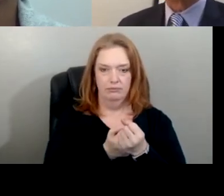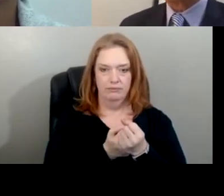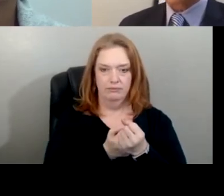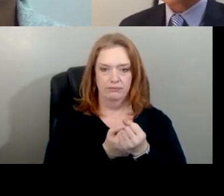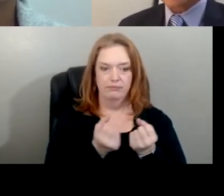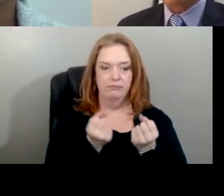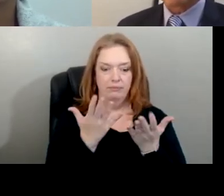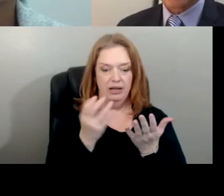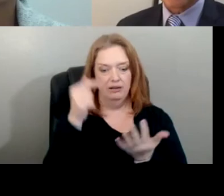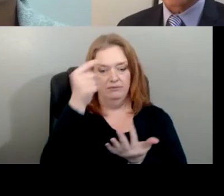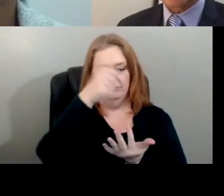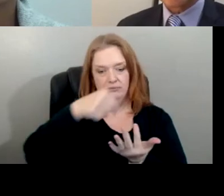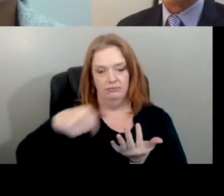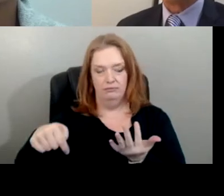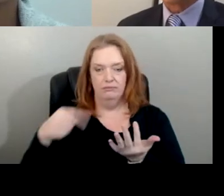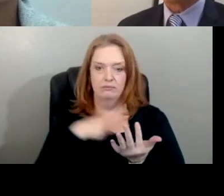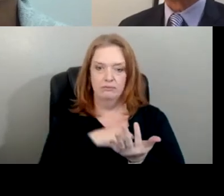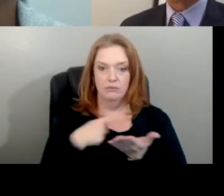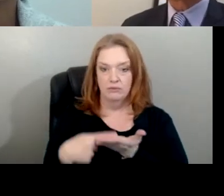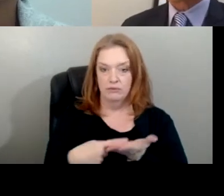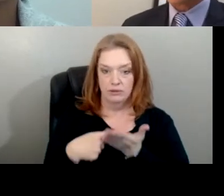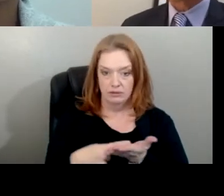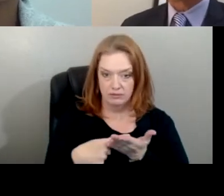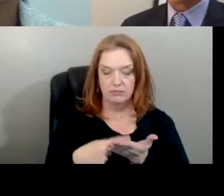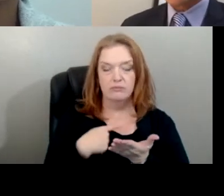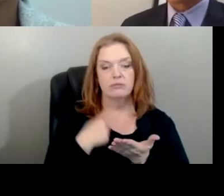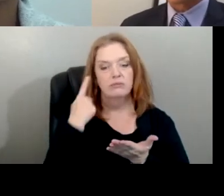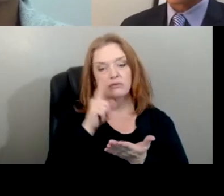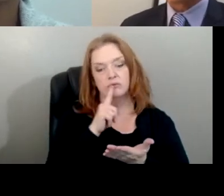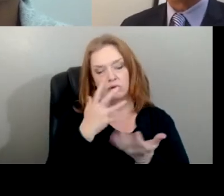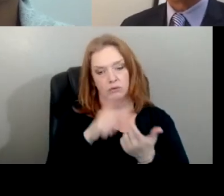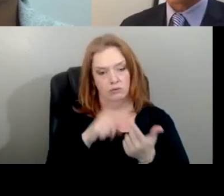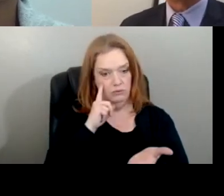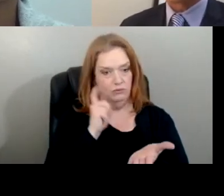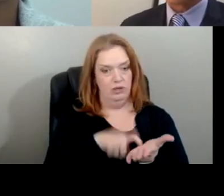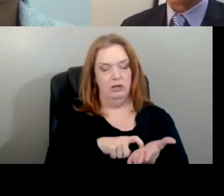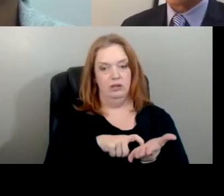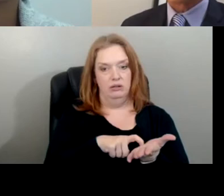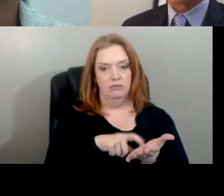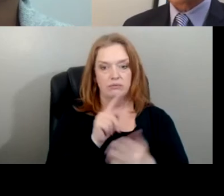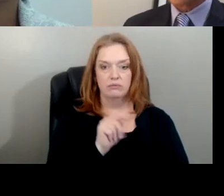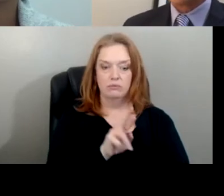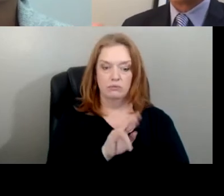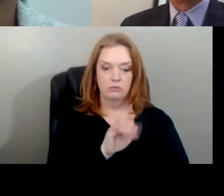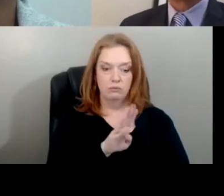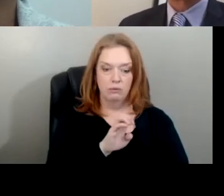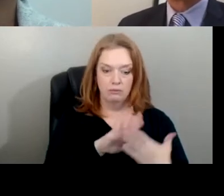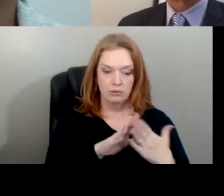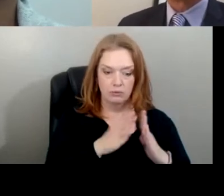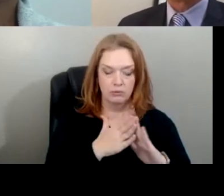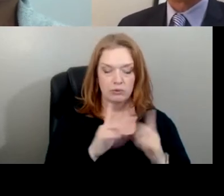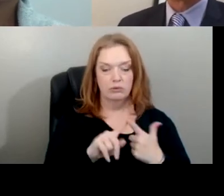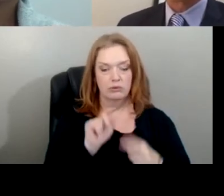things that we've talked about. Certainly, we've recognized early on in talking with tribal communities and working with